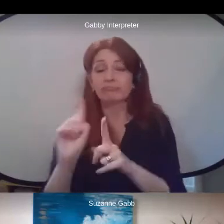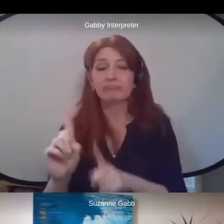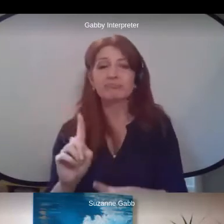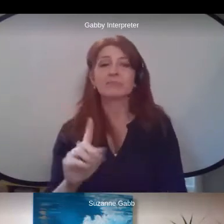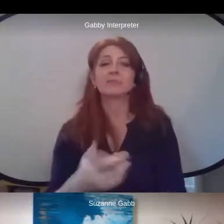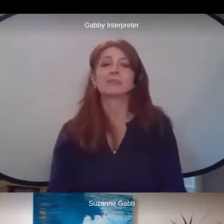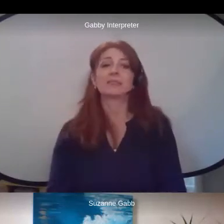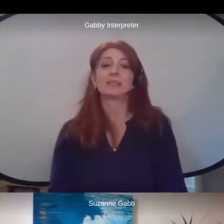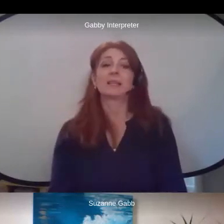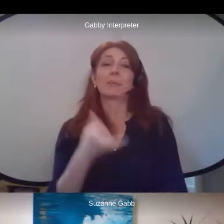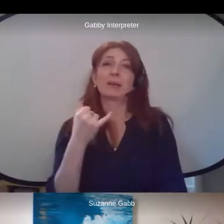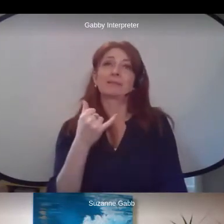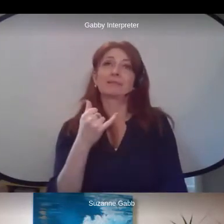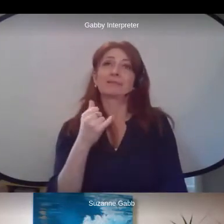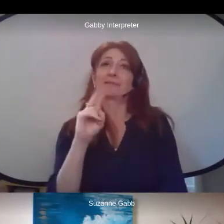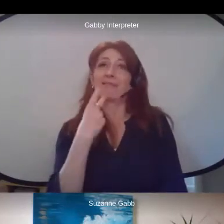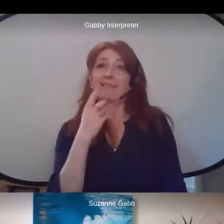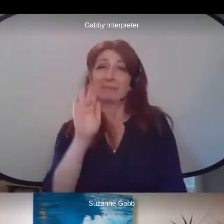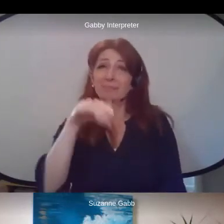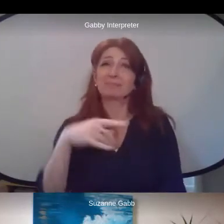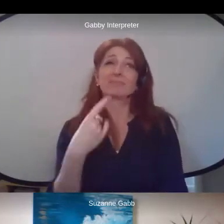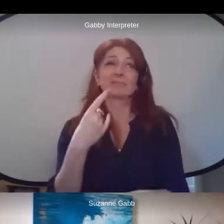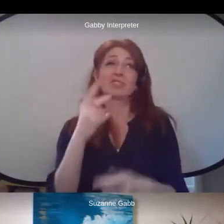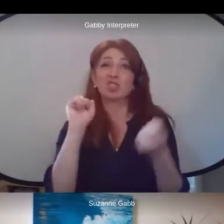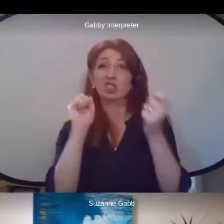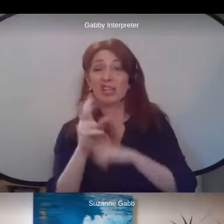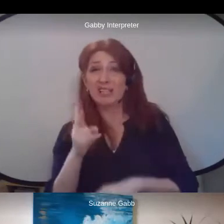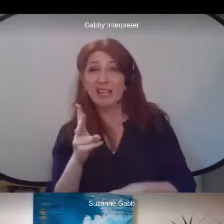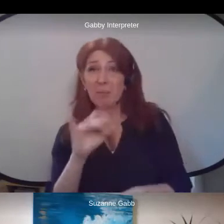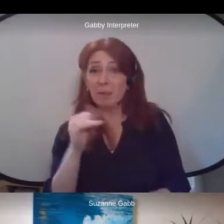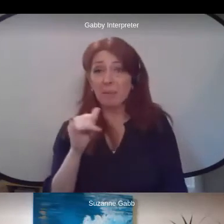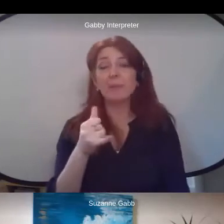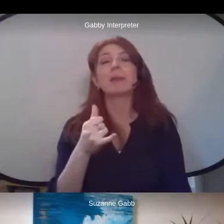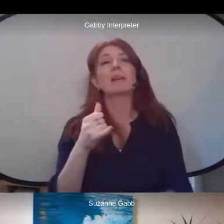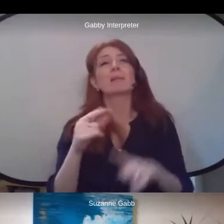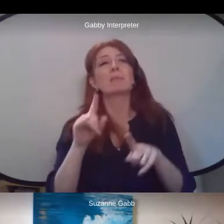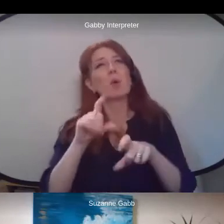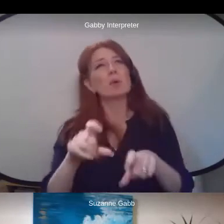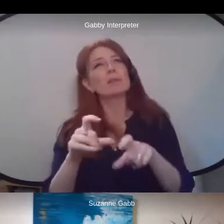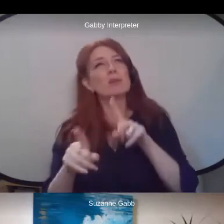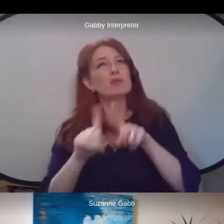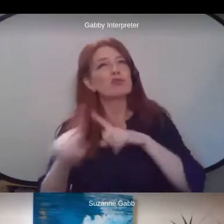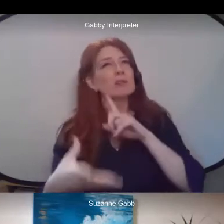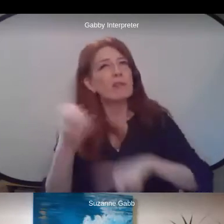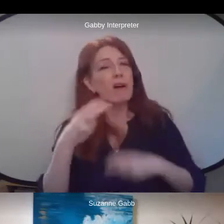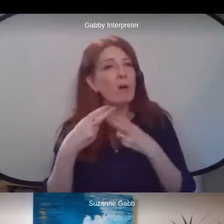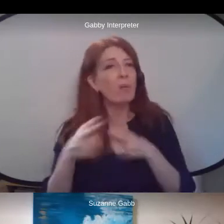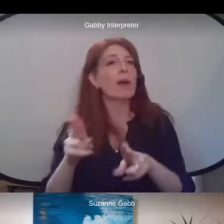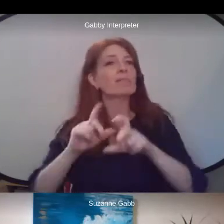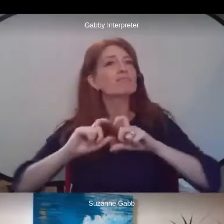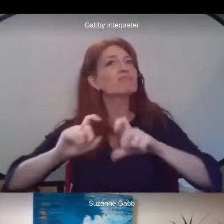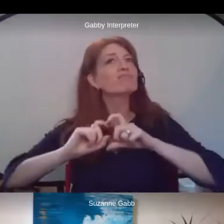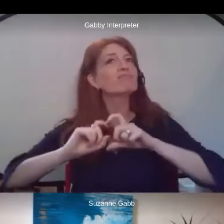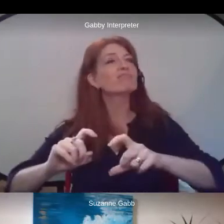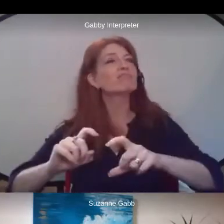Yeah. It's ever changing. But, we're still trying to find ways that we can carry on and still being able to